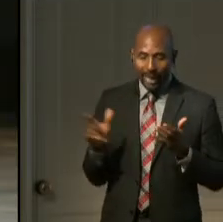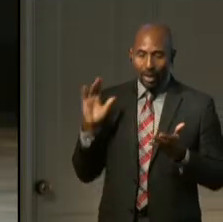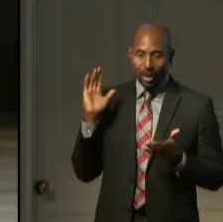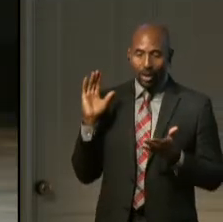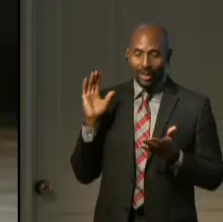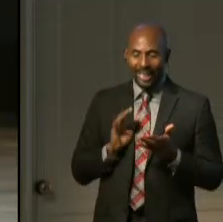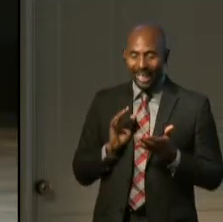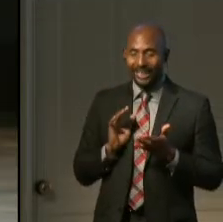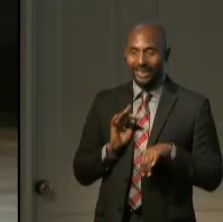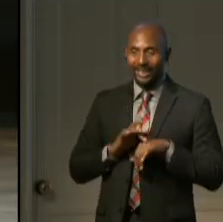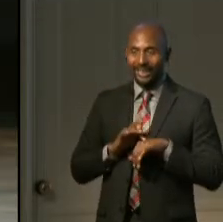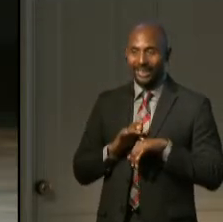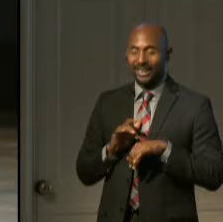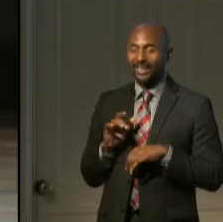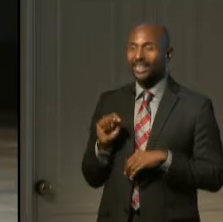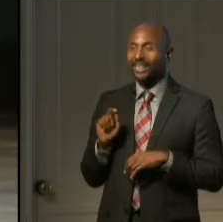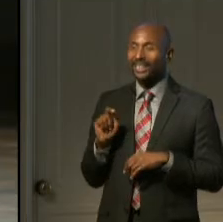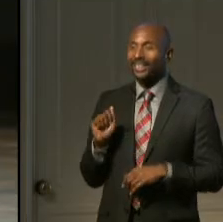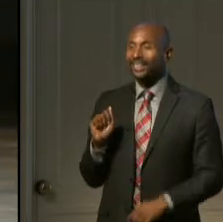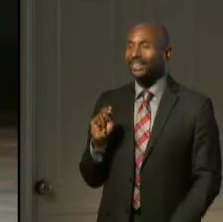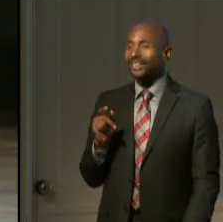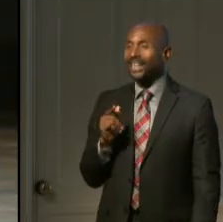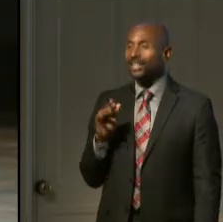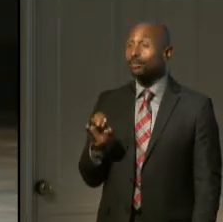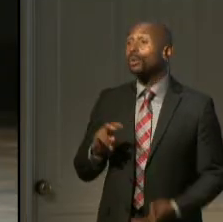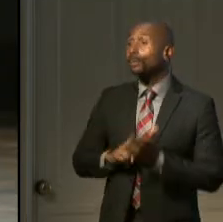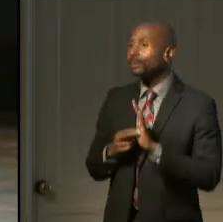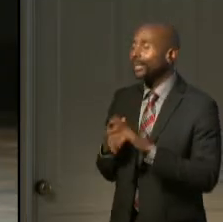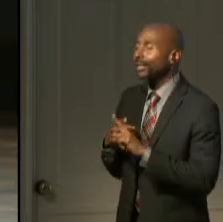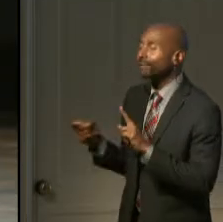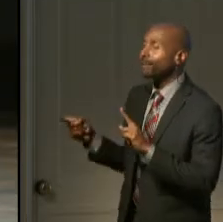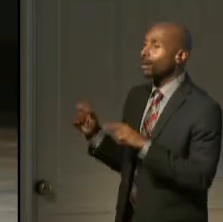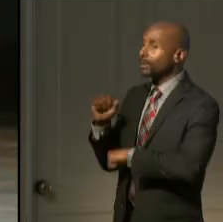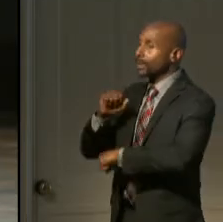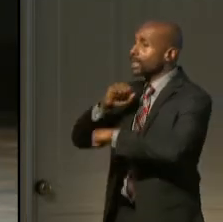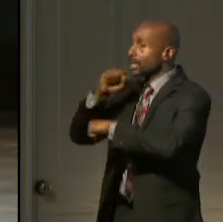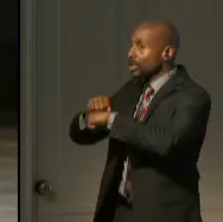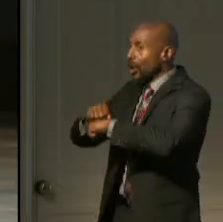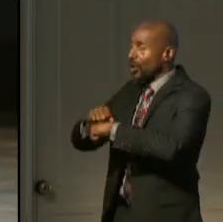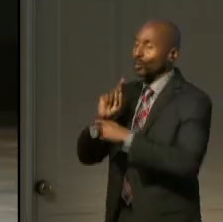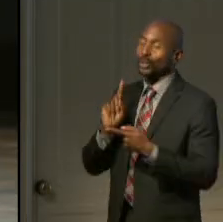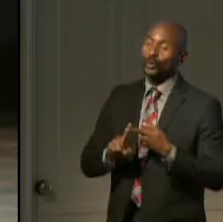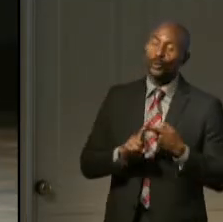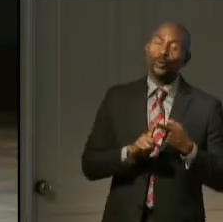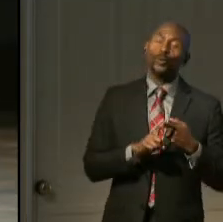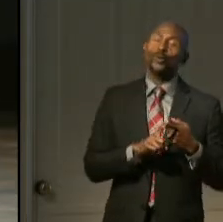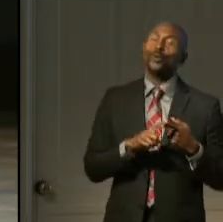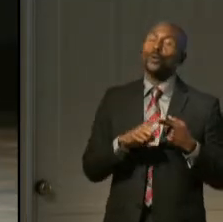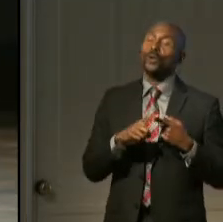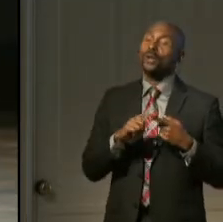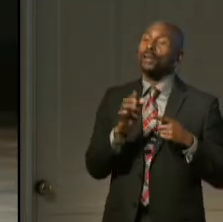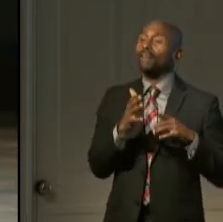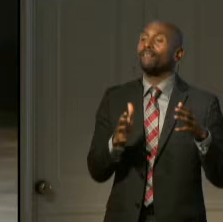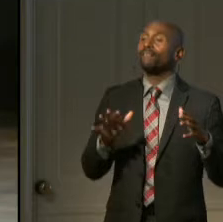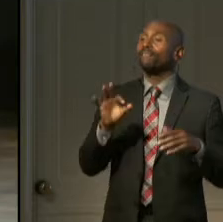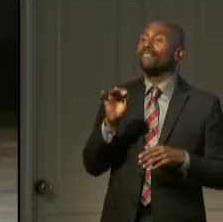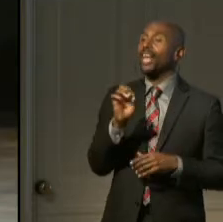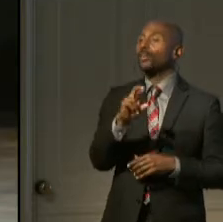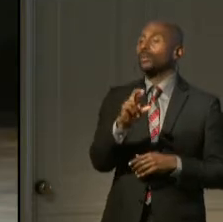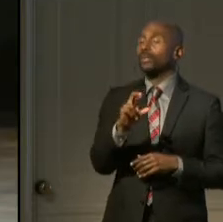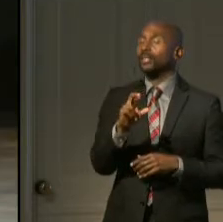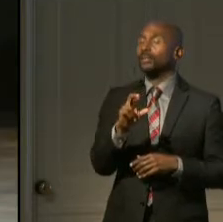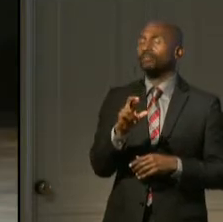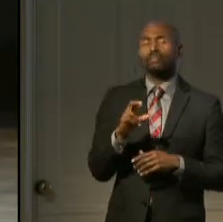less tangible, like going from stone to feather, made my thought process go further. How do you think we're doing